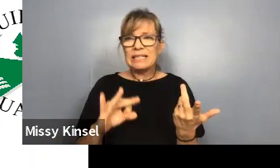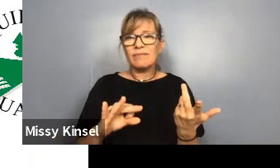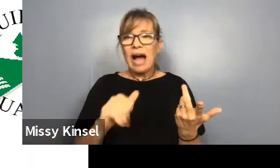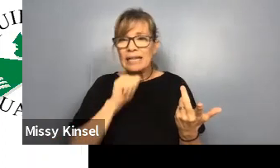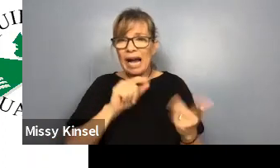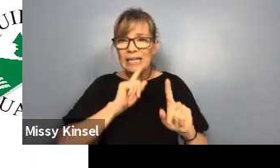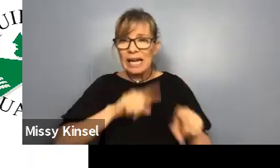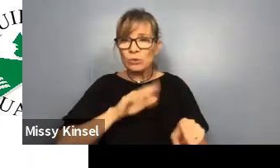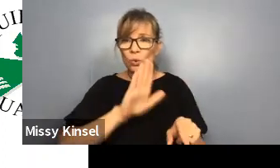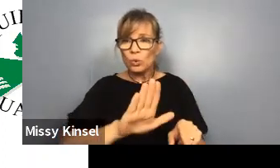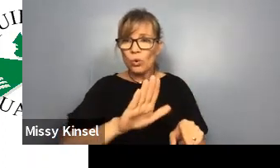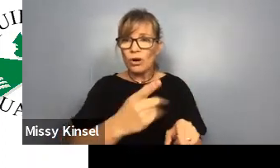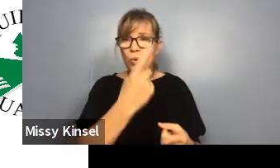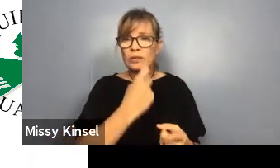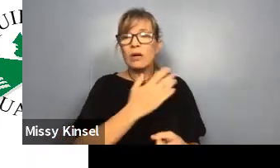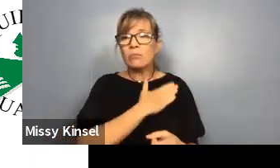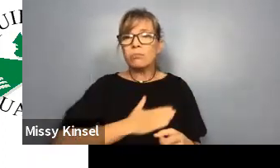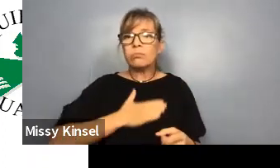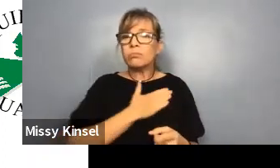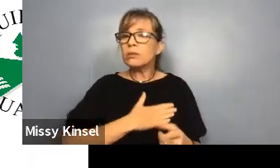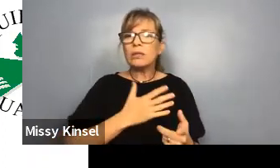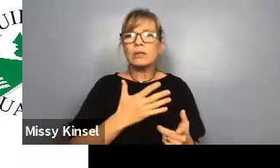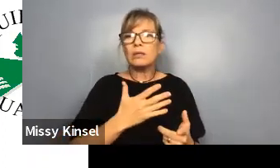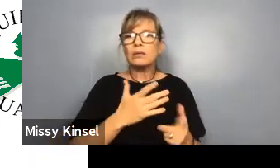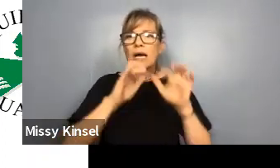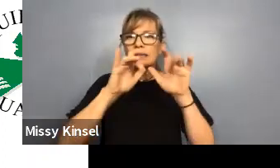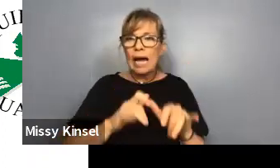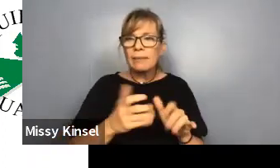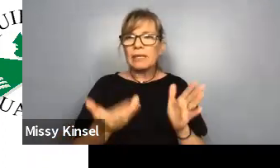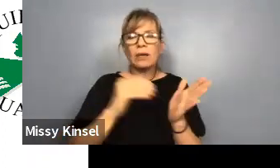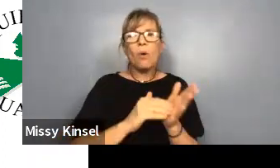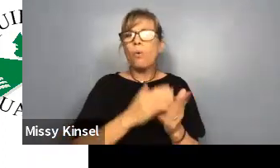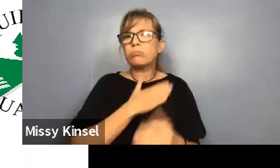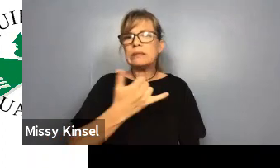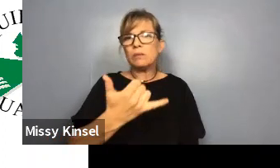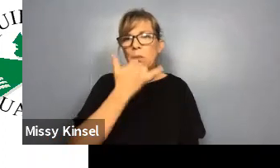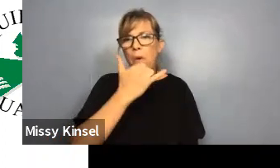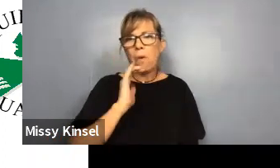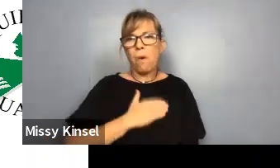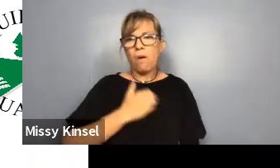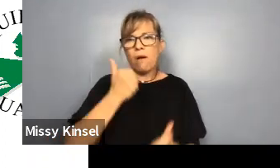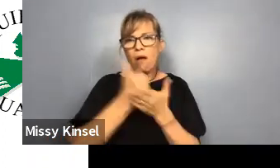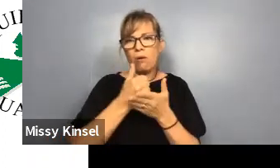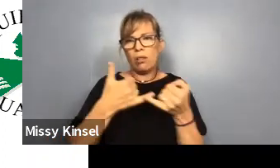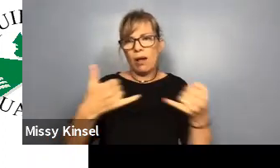to it, please feel free to type it in again or call our helpline.